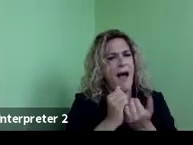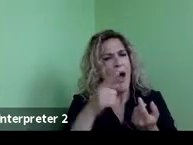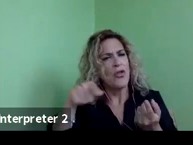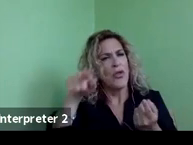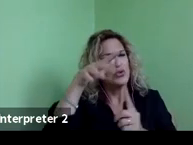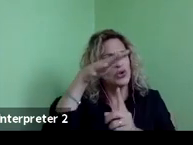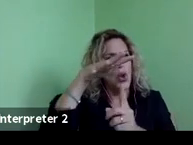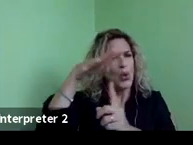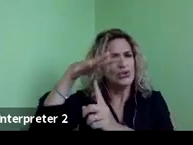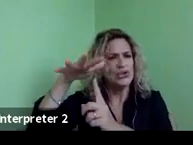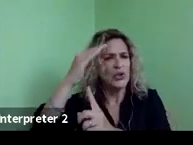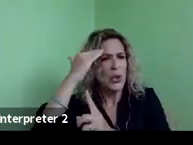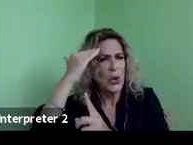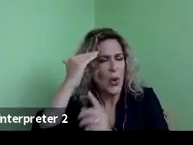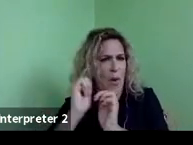think that's